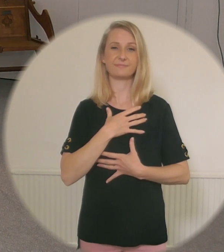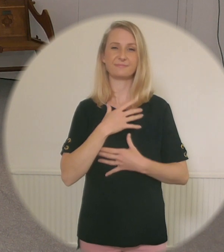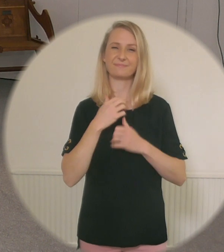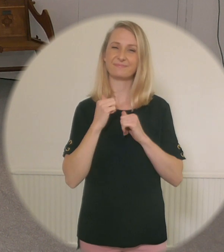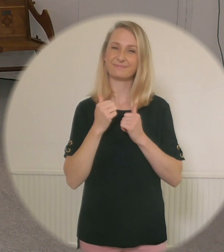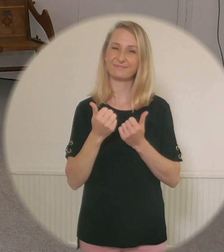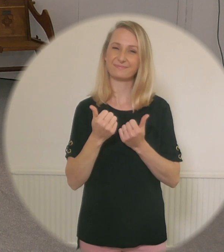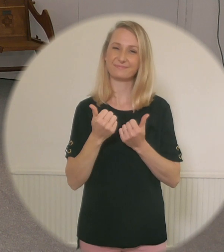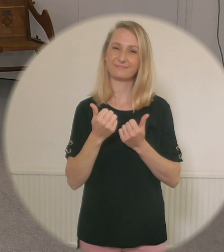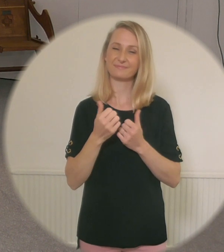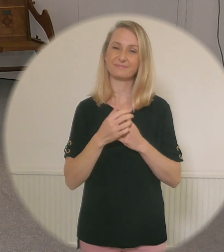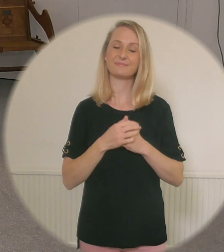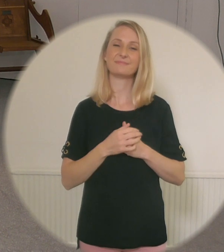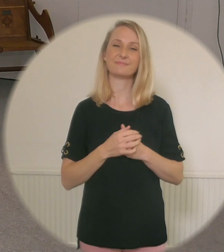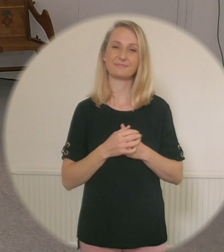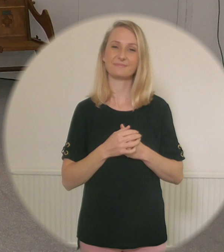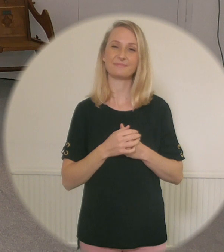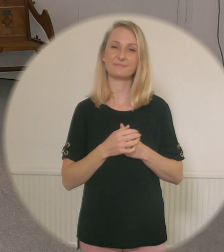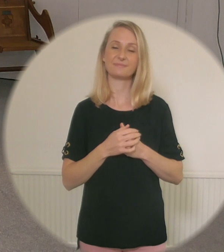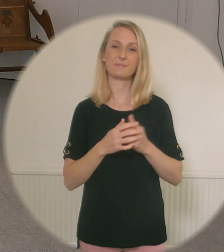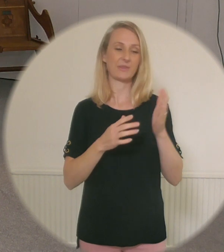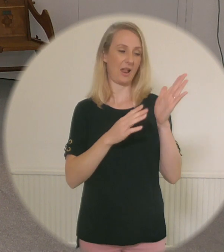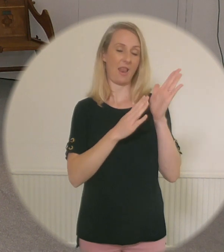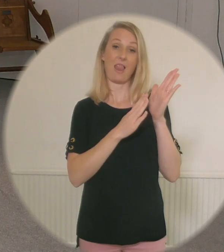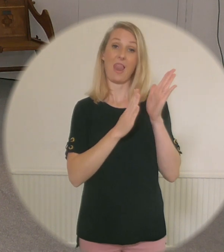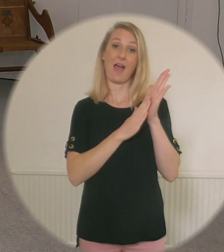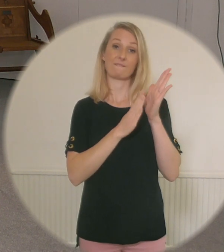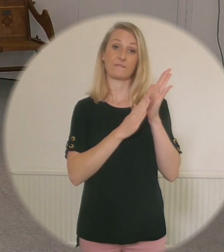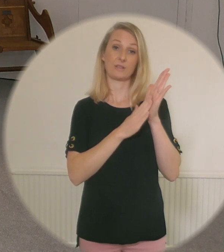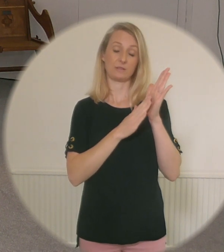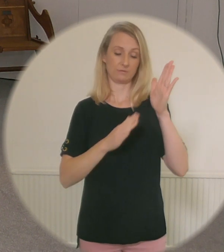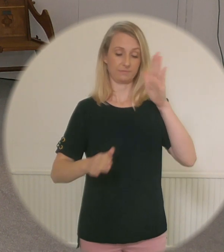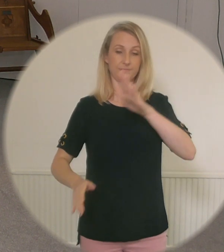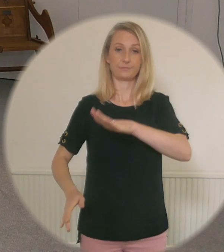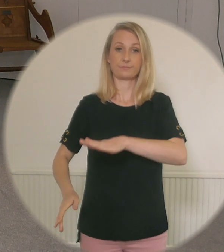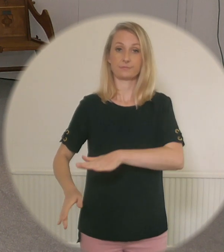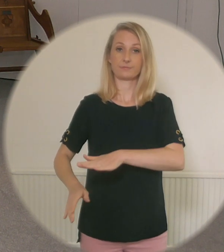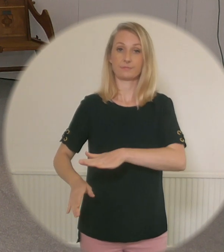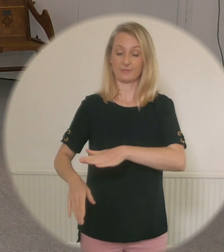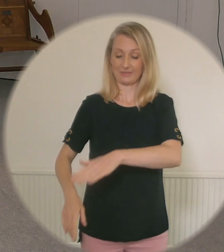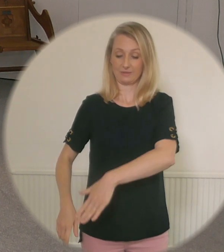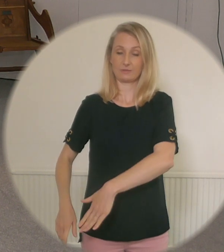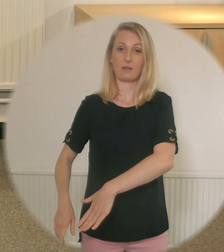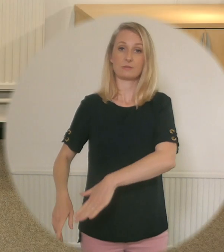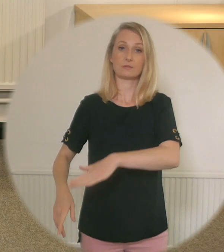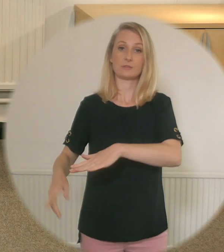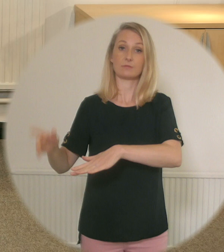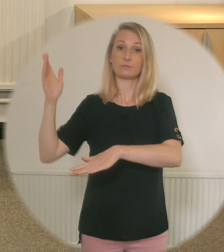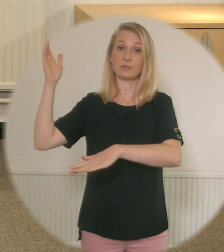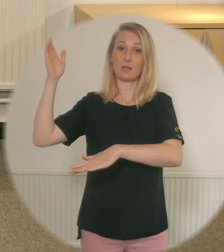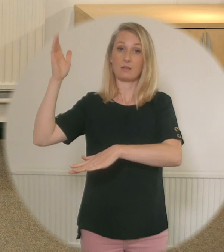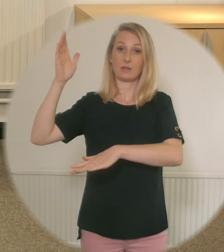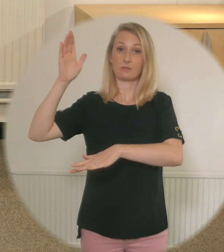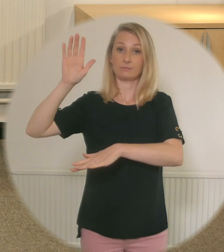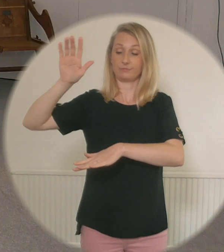Okay, I'm now going to take my left hand onto my right knee, and I'm taking my right hand over to